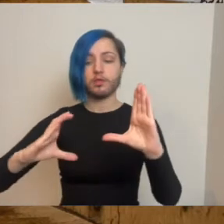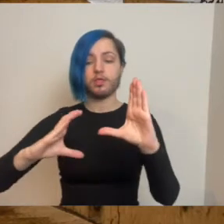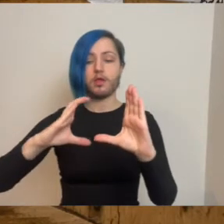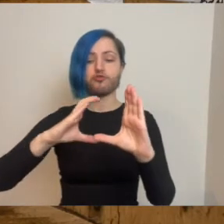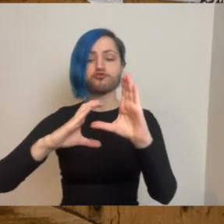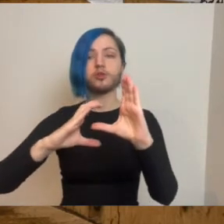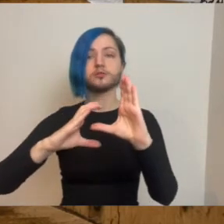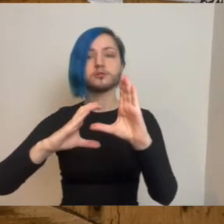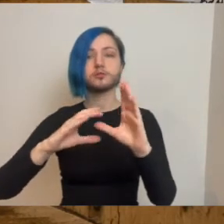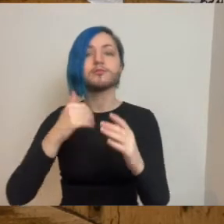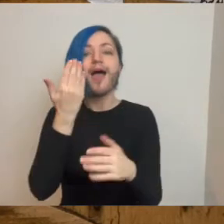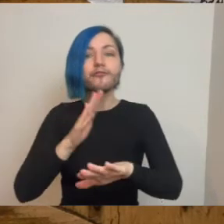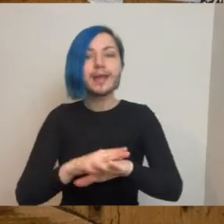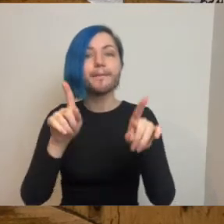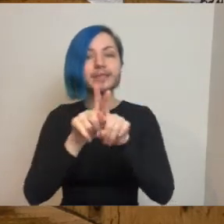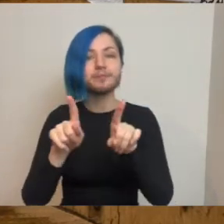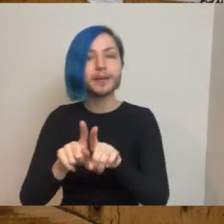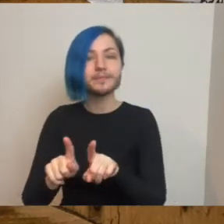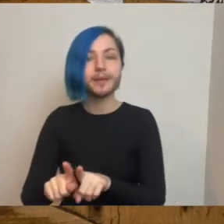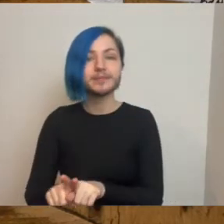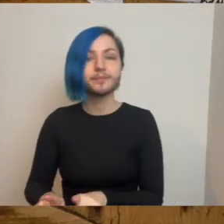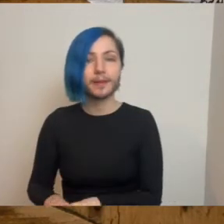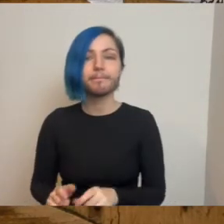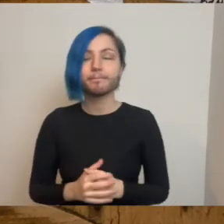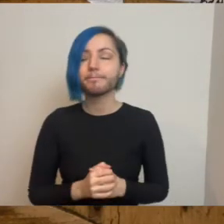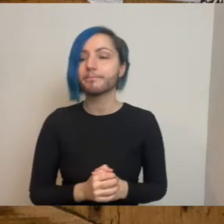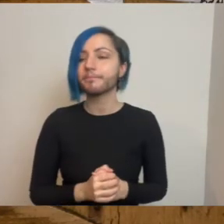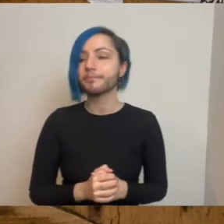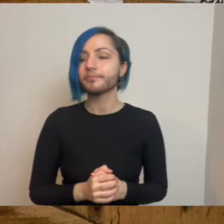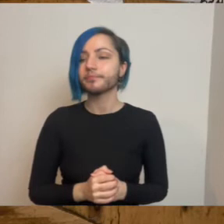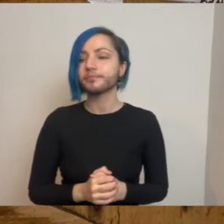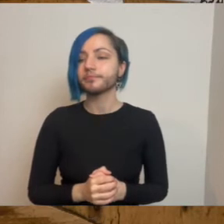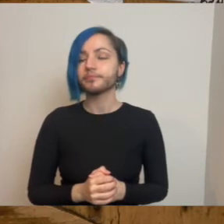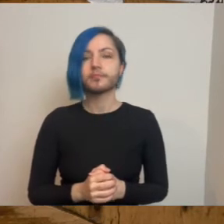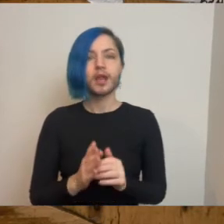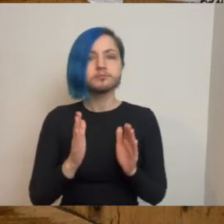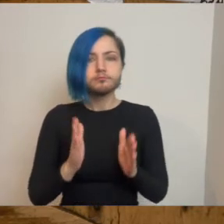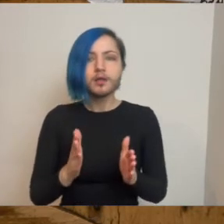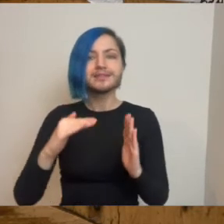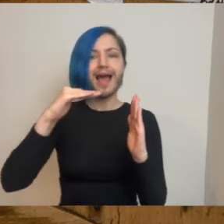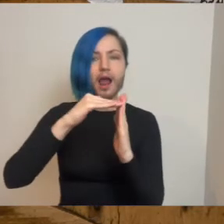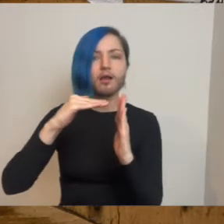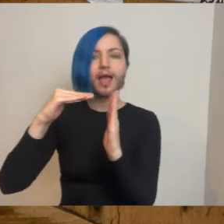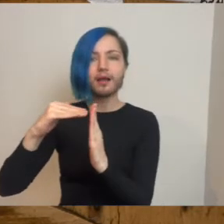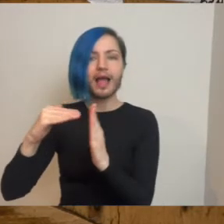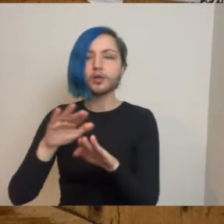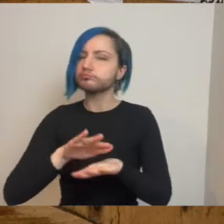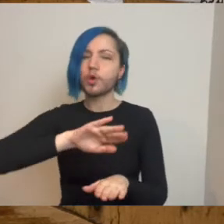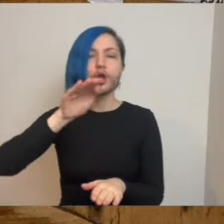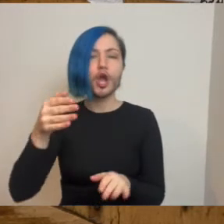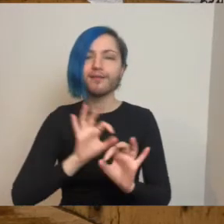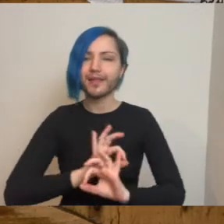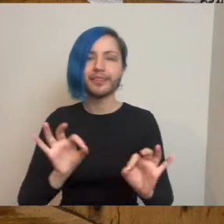time. You see how I've gone into my rectangle every time? And it's very angular, so there are no curves in